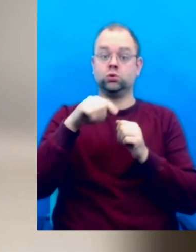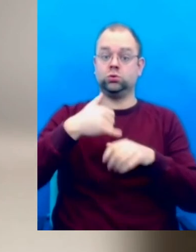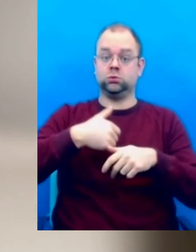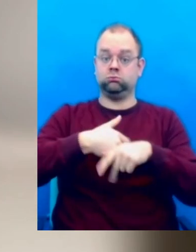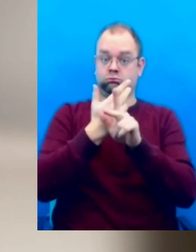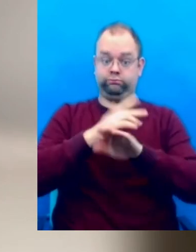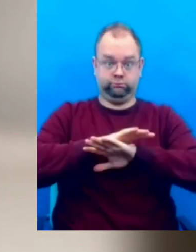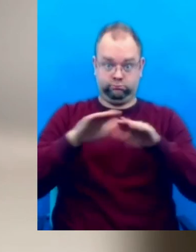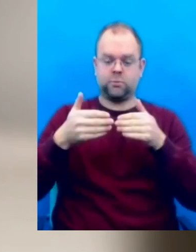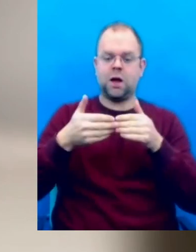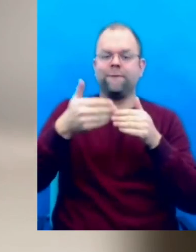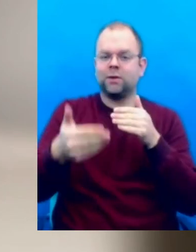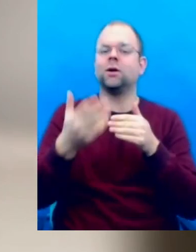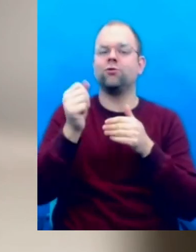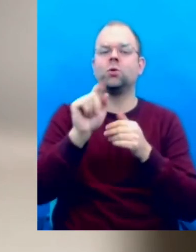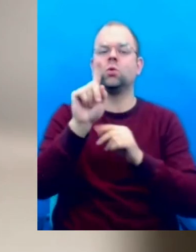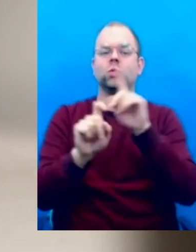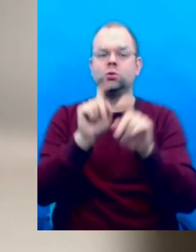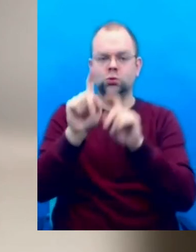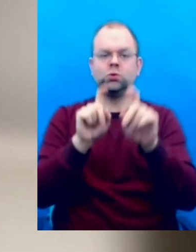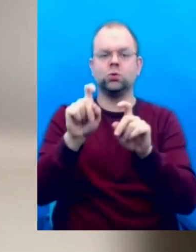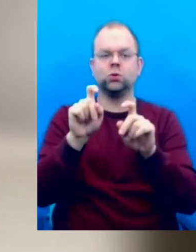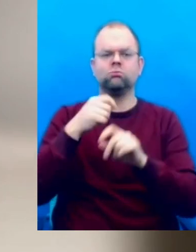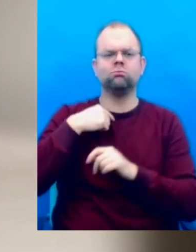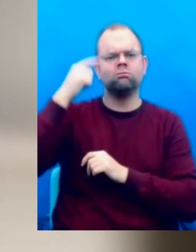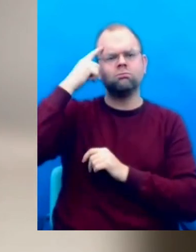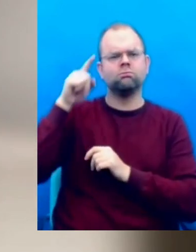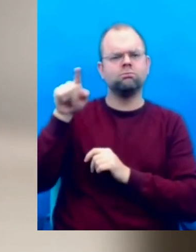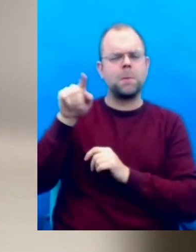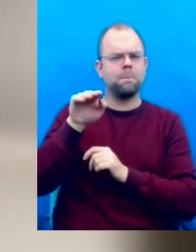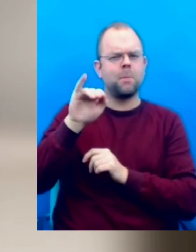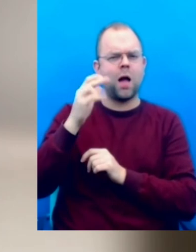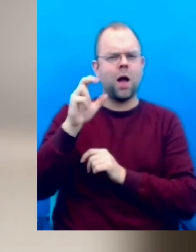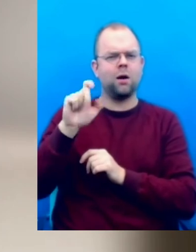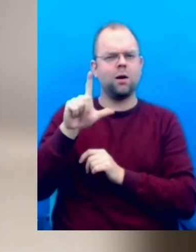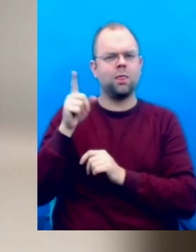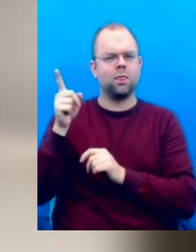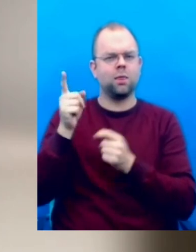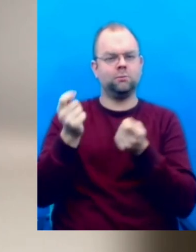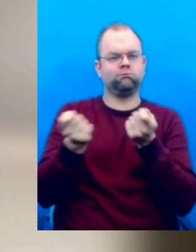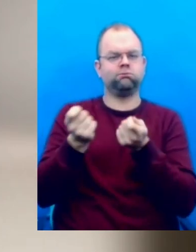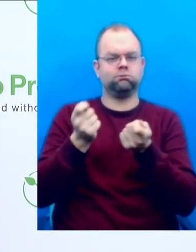now moderating first coming questions that might already pop up this moment.